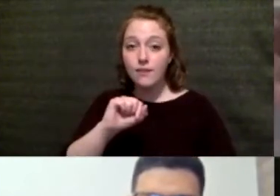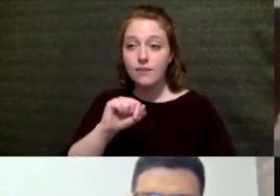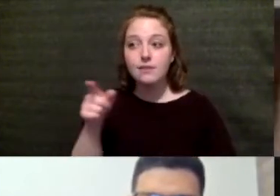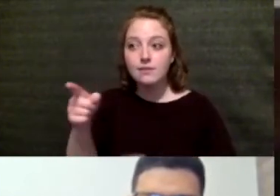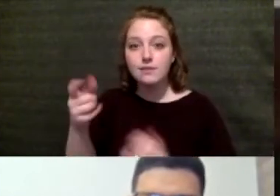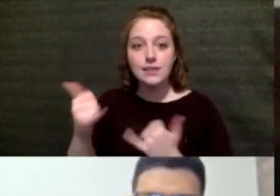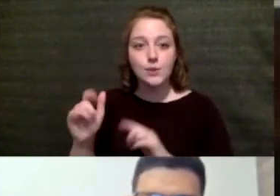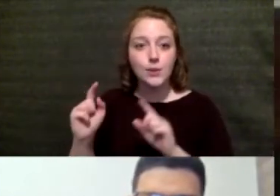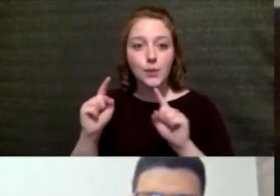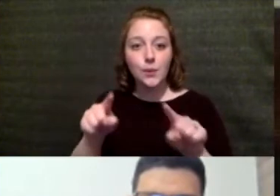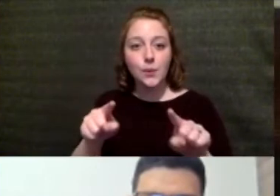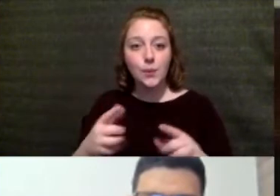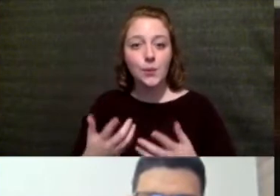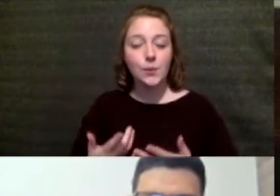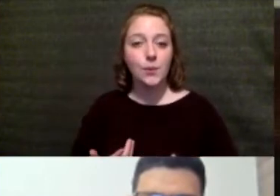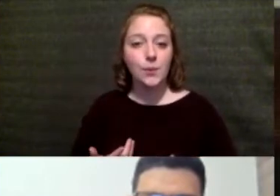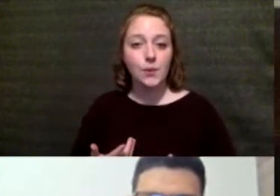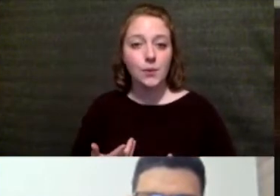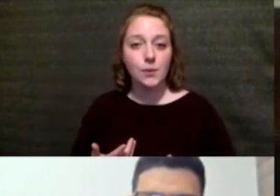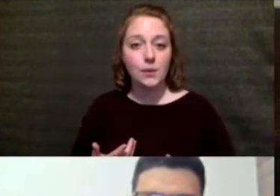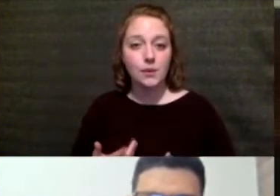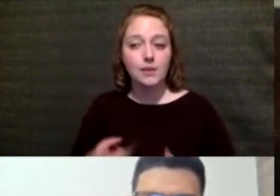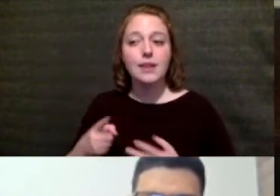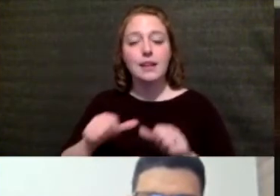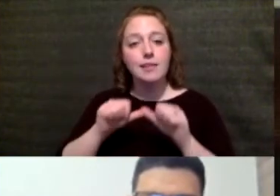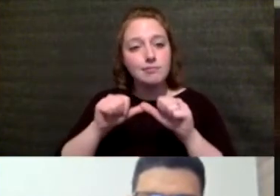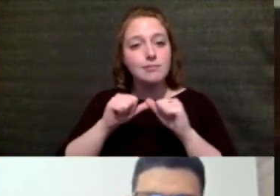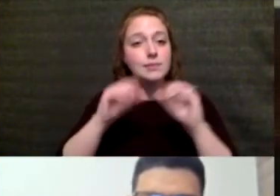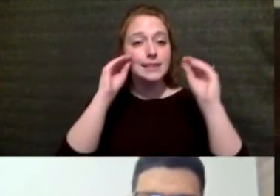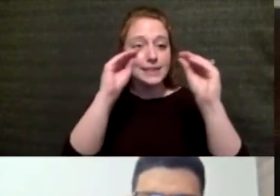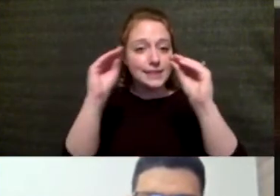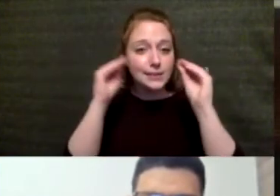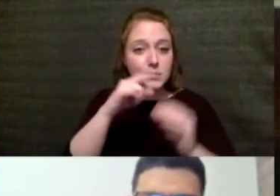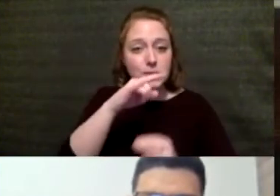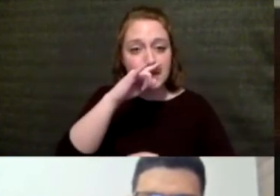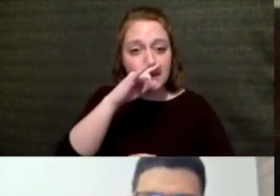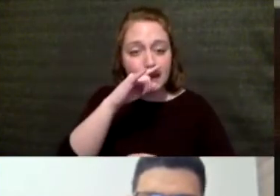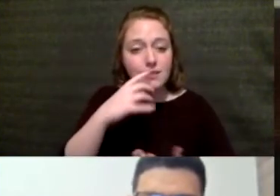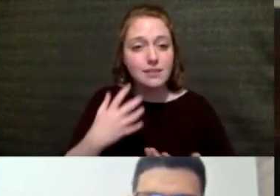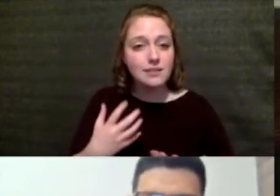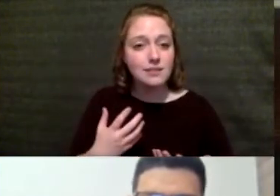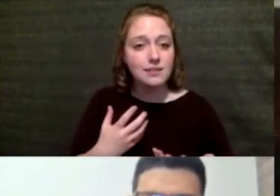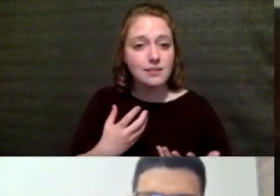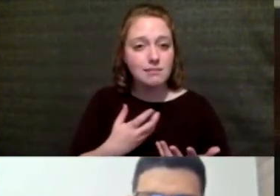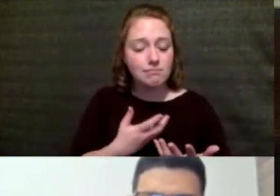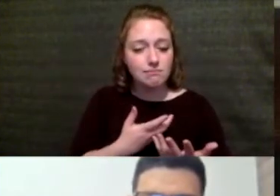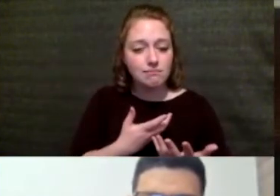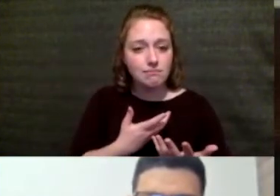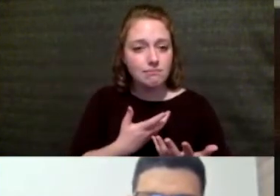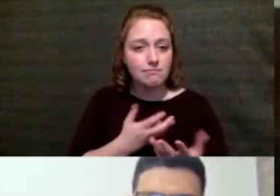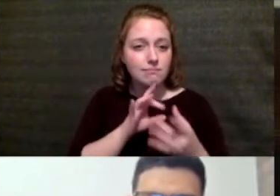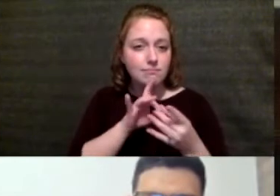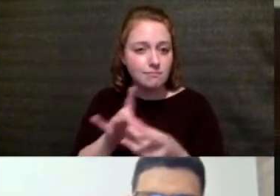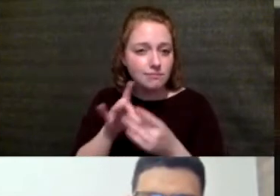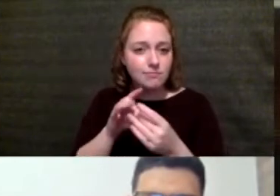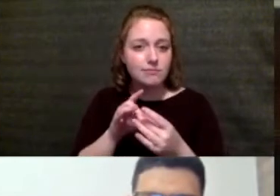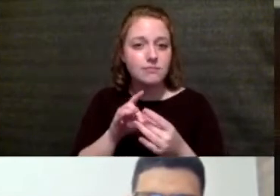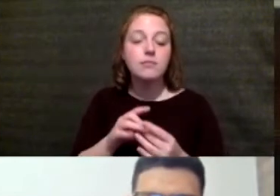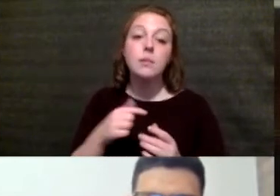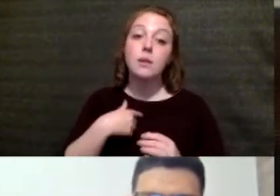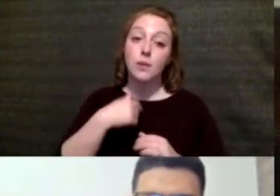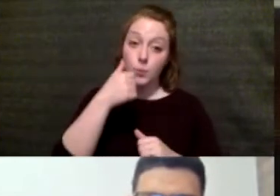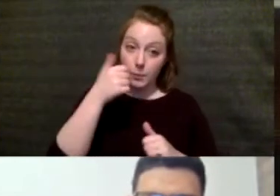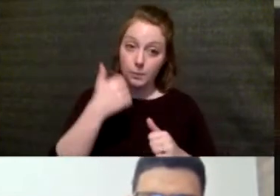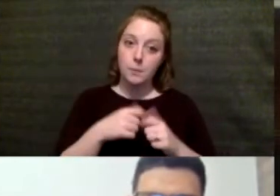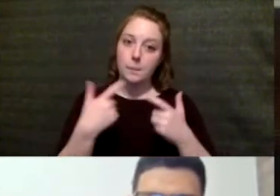down the road, but the options of teaching those kids and continuing to teach those kids. Um, but I do remember that there was also a huge